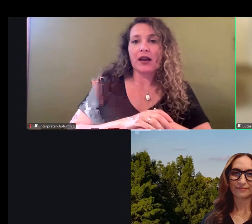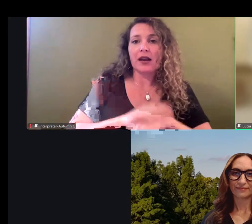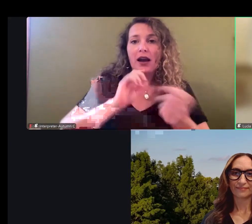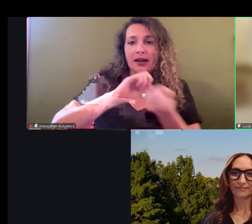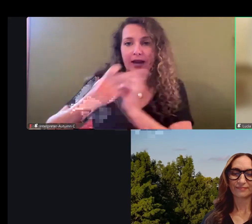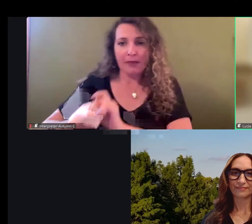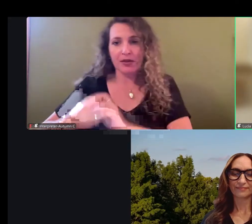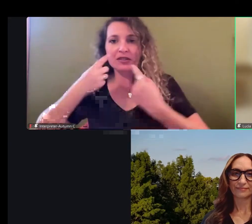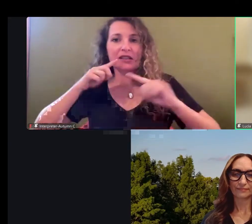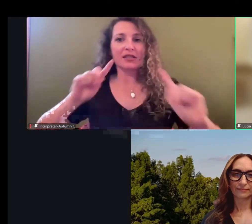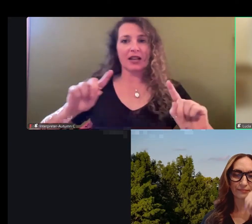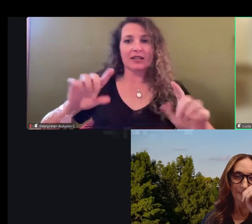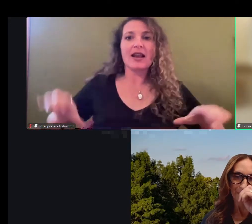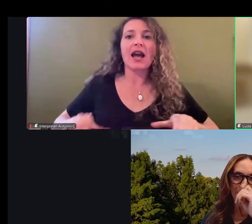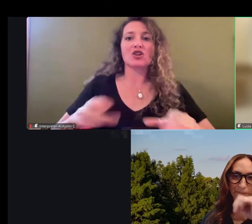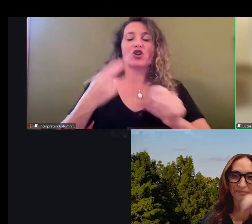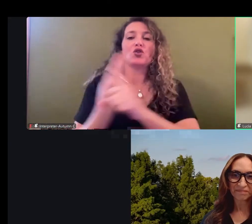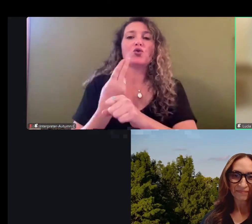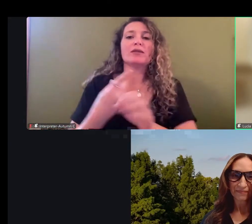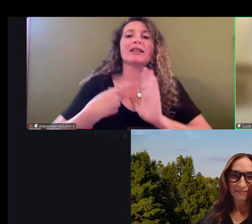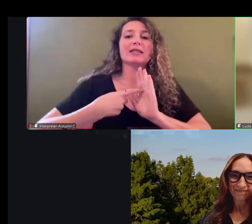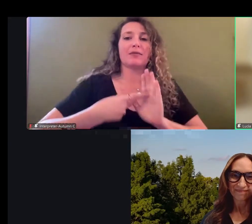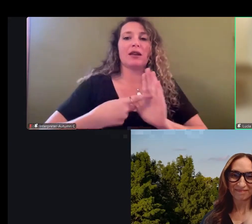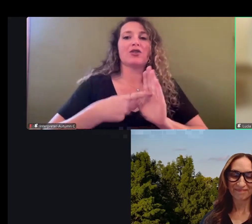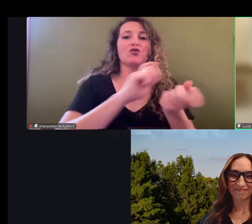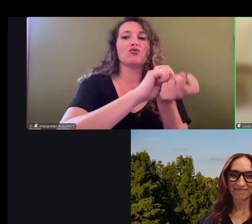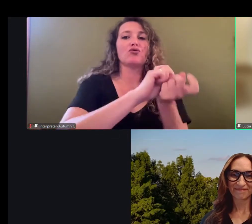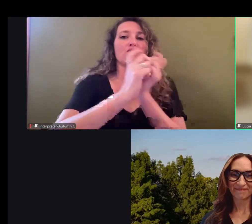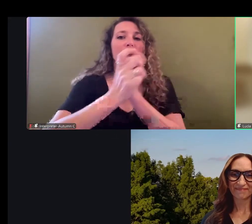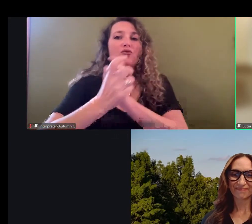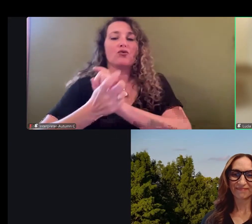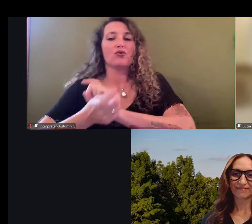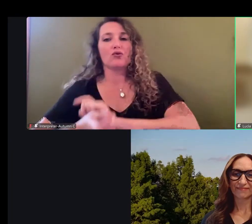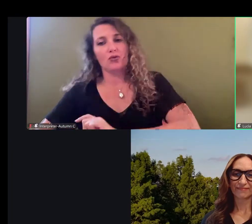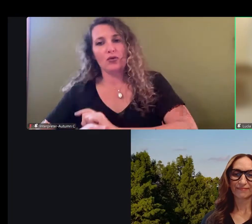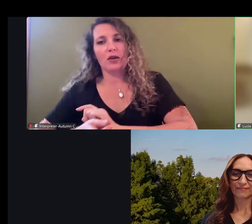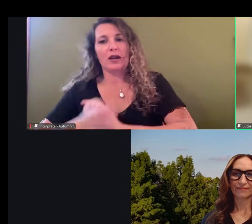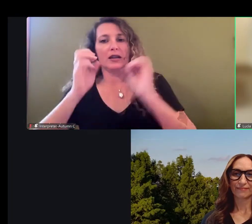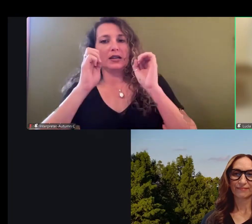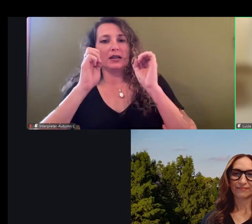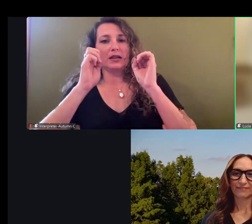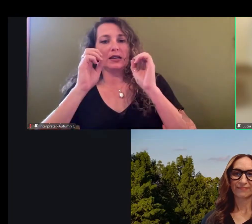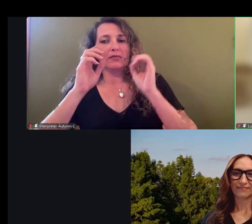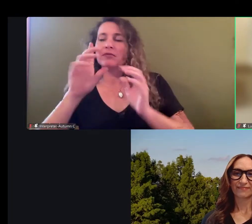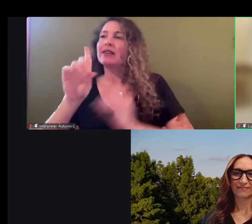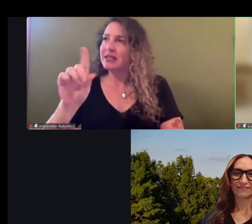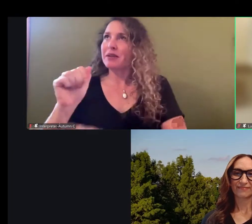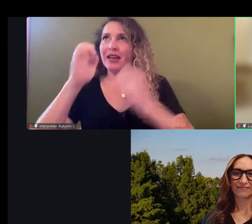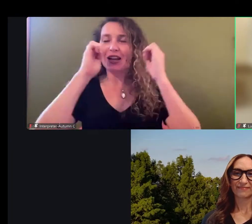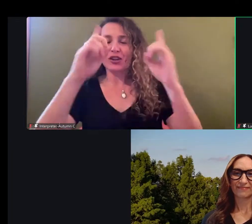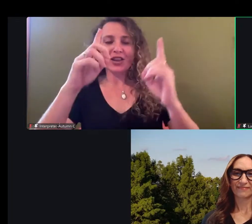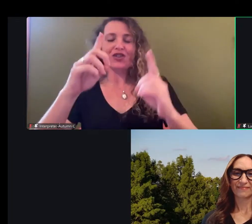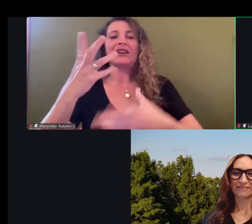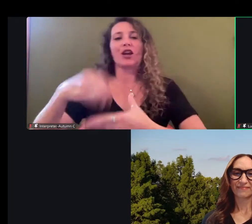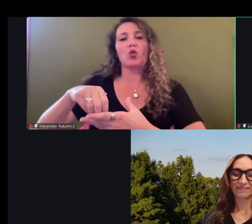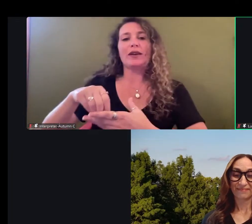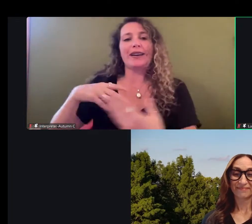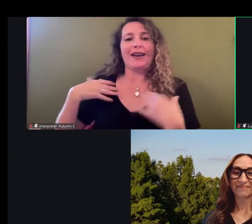Adaptive Success in Action, Using Simulation to Transform Disability Education in Healthcare.